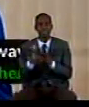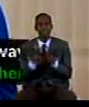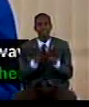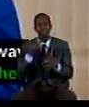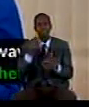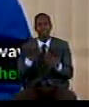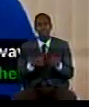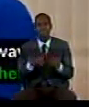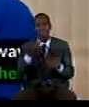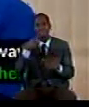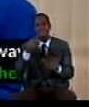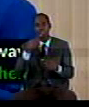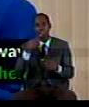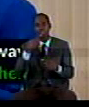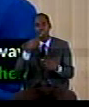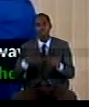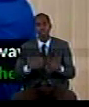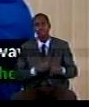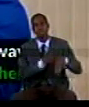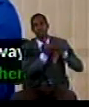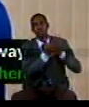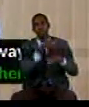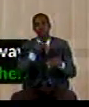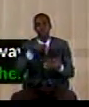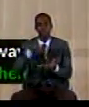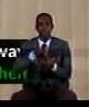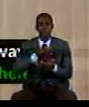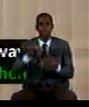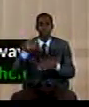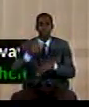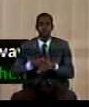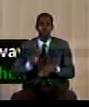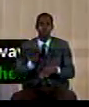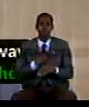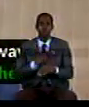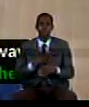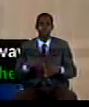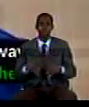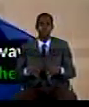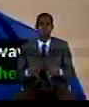Jesus said to say to the mountain standing on my way,